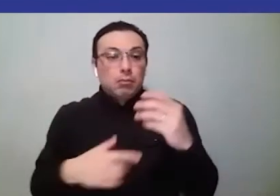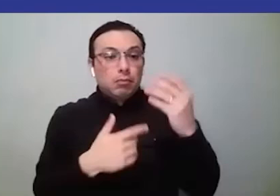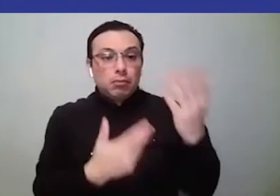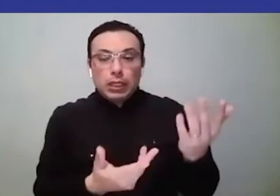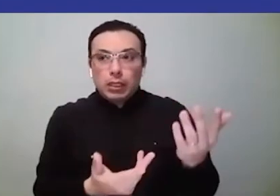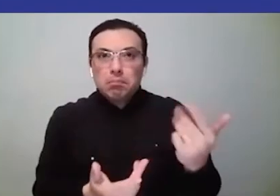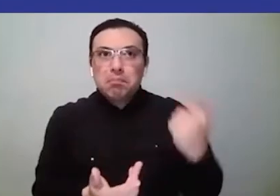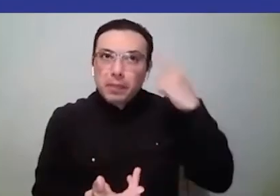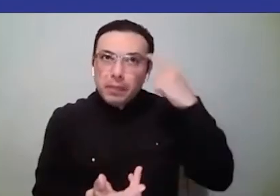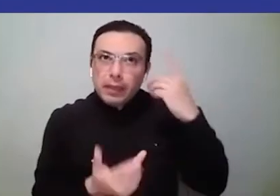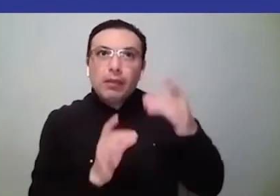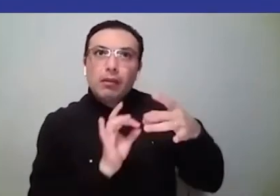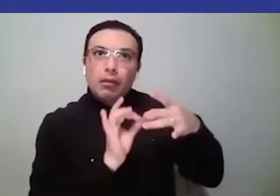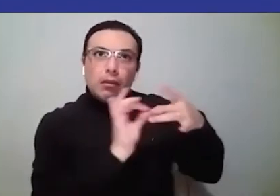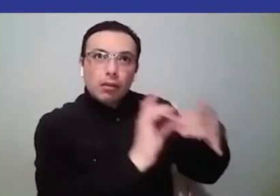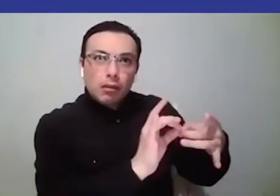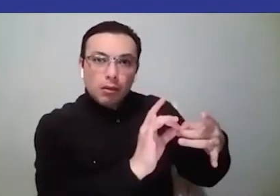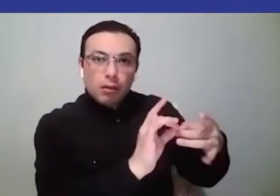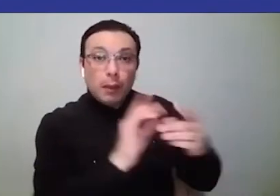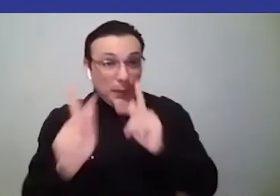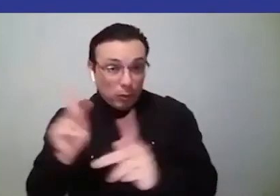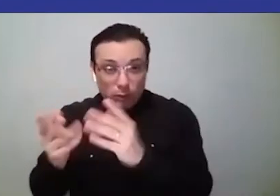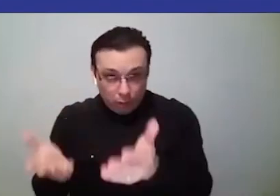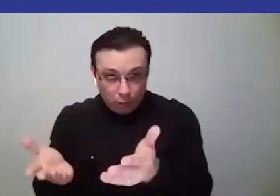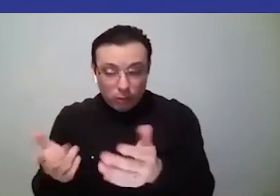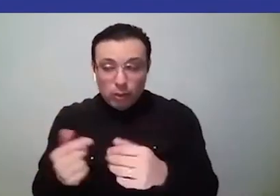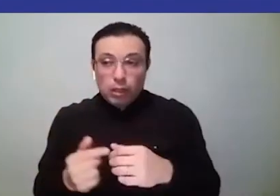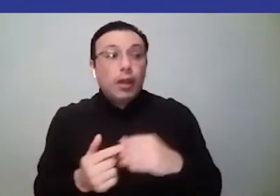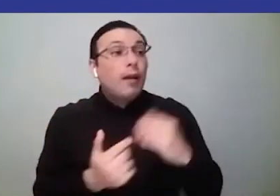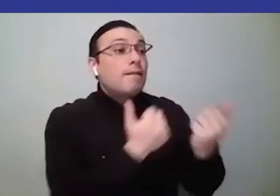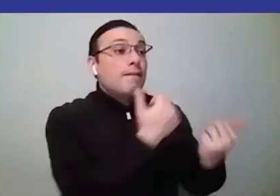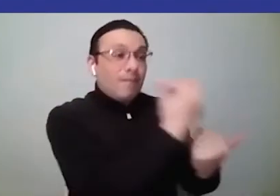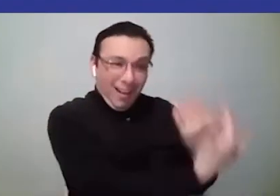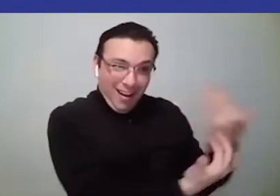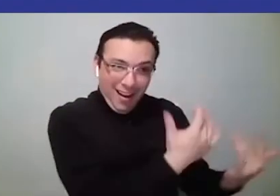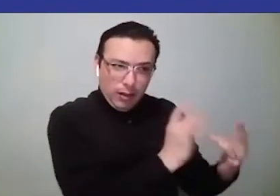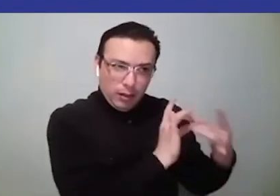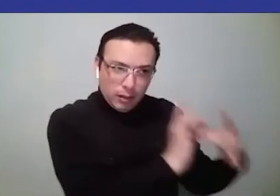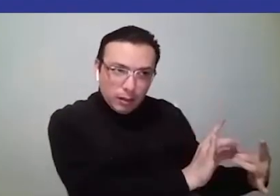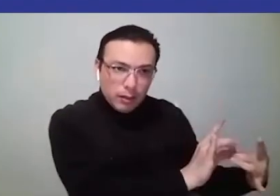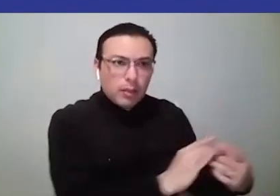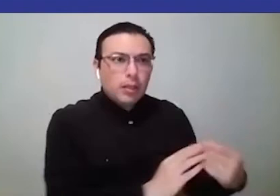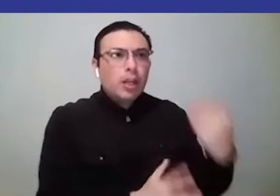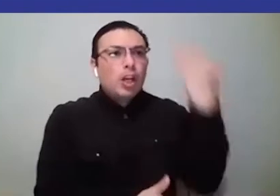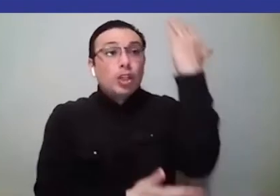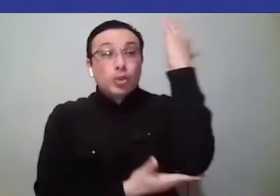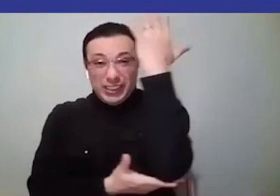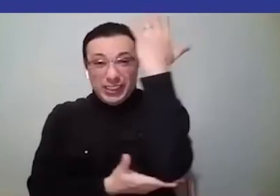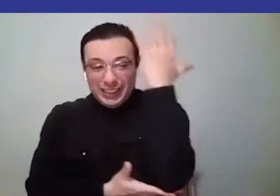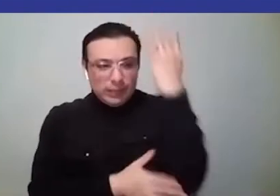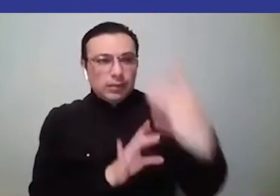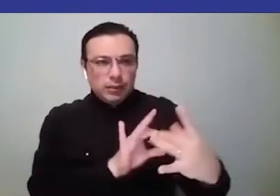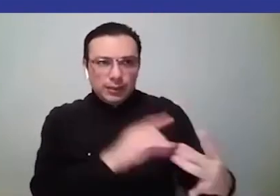trees. And just through this conversation then, and as I've shared, I think with all of you,